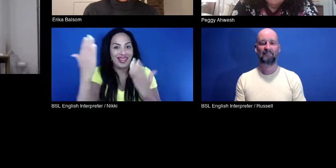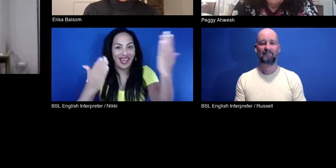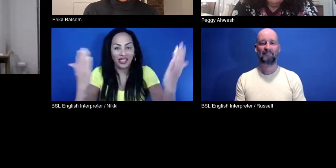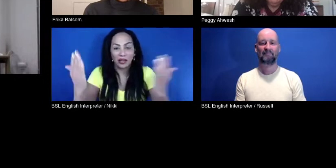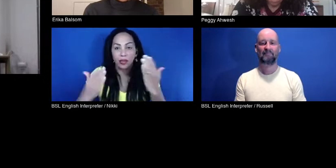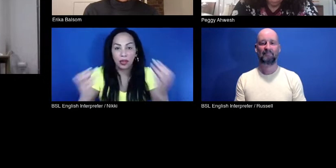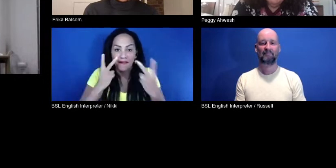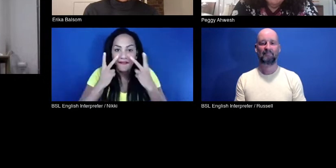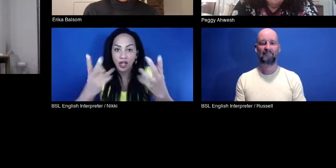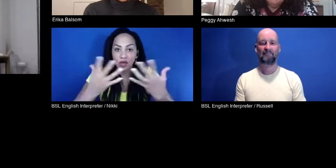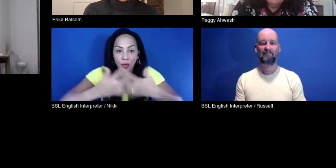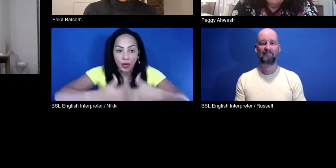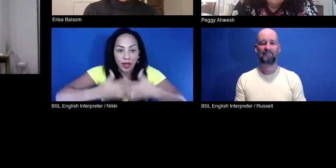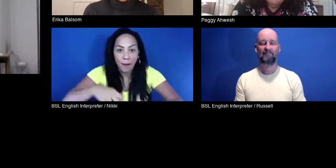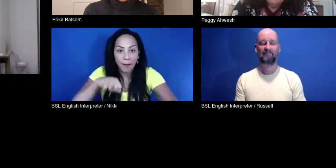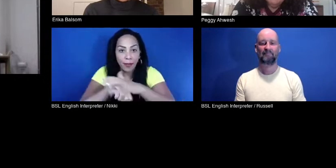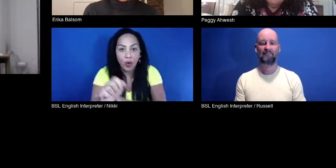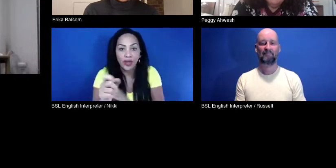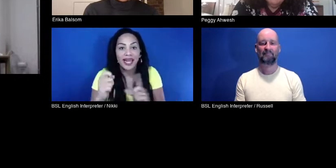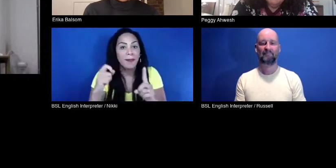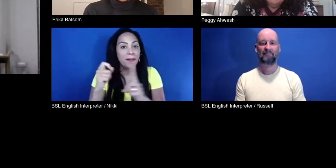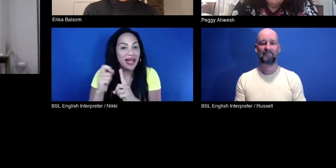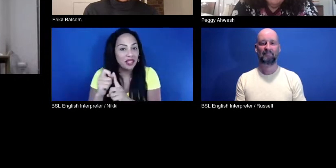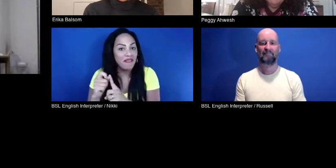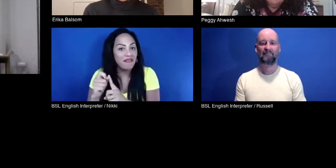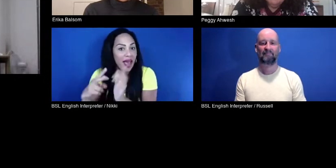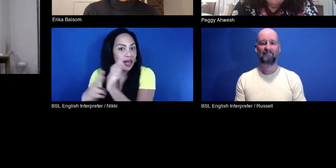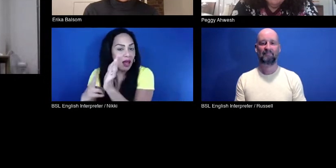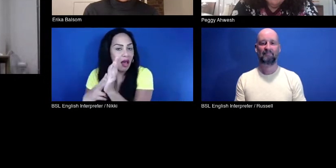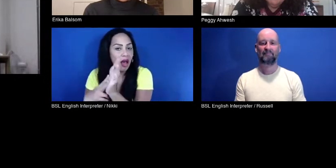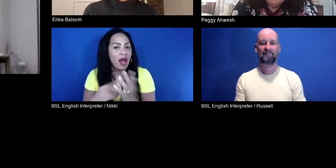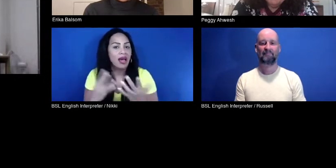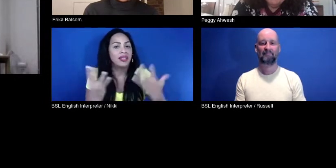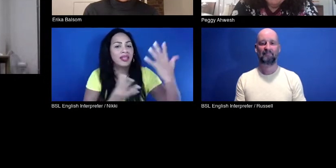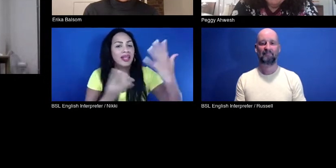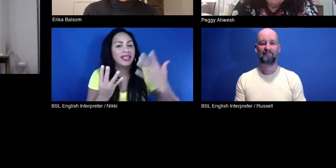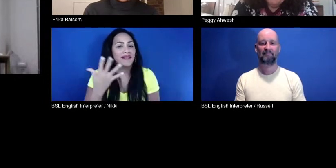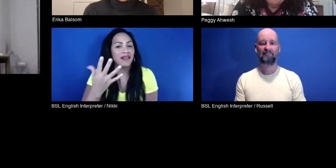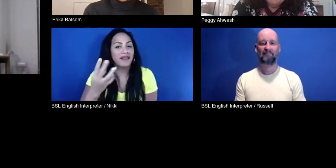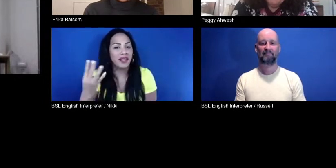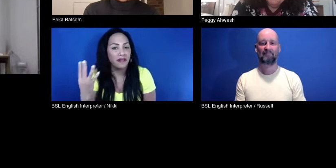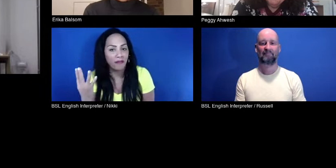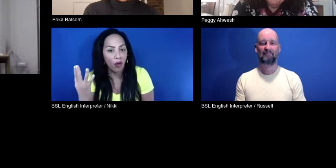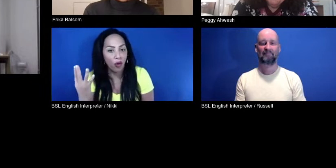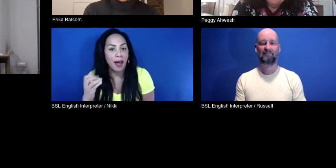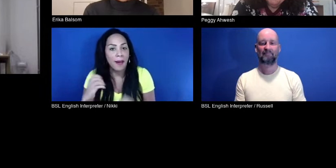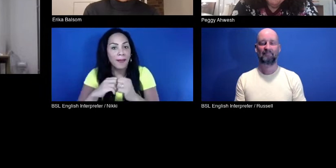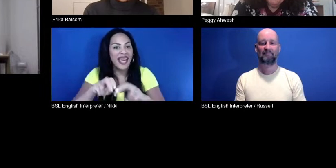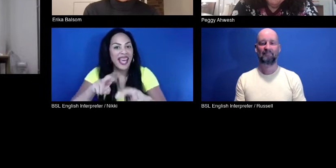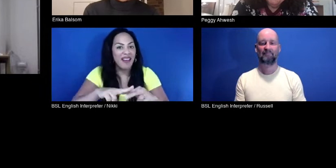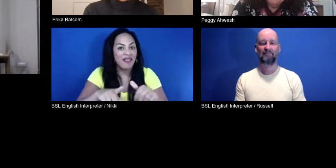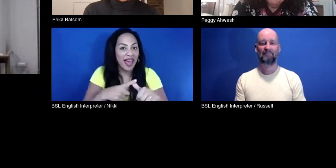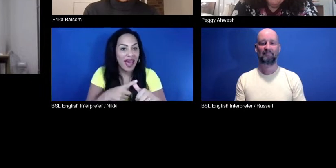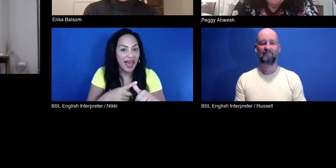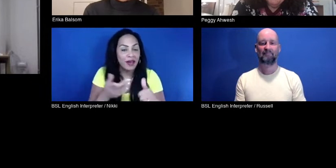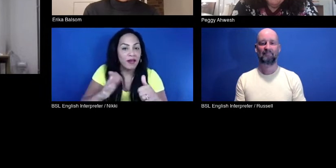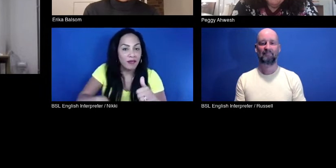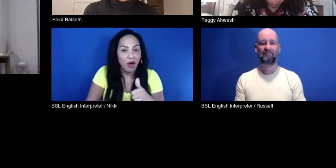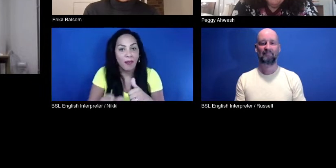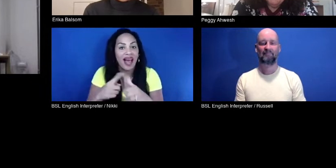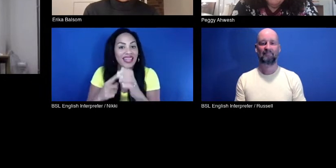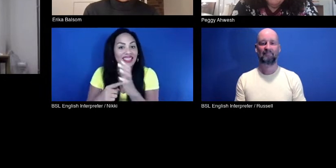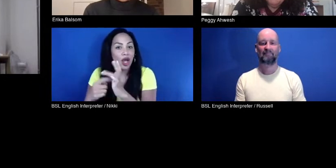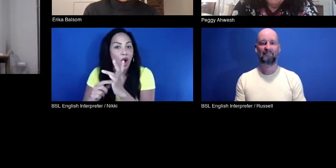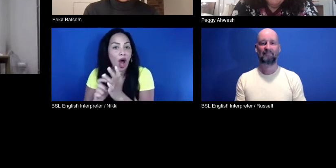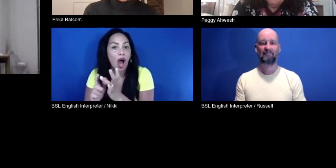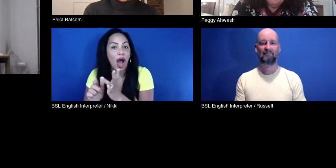in Pennsylvania in 1954 and received her BFA from Antioch College in Ohio. She currently lives and works between